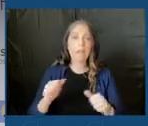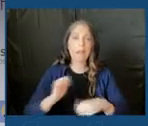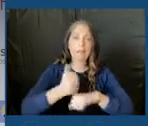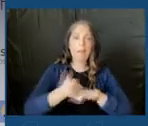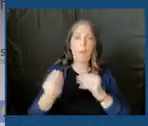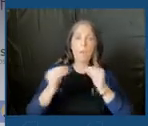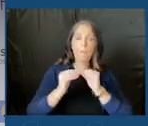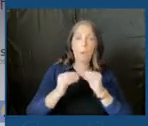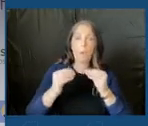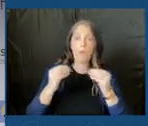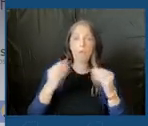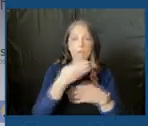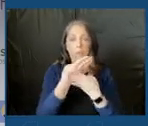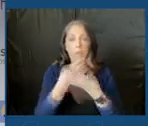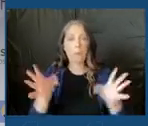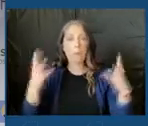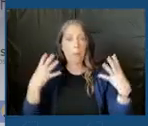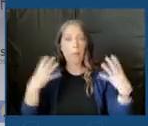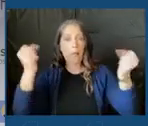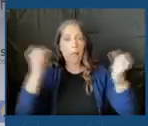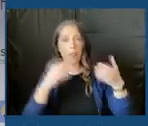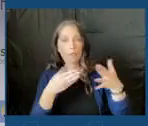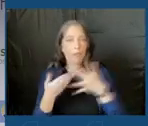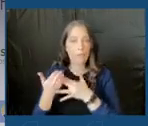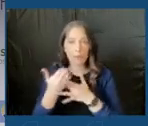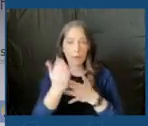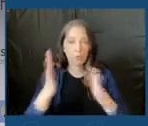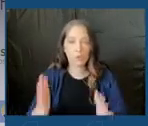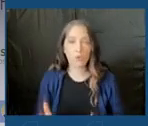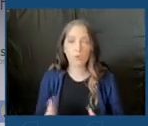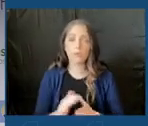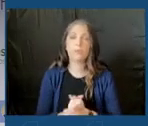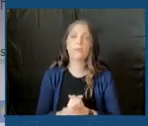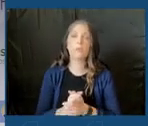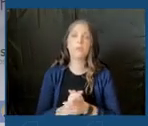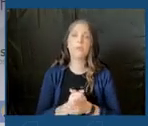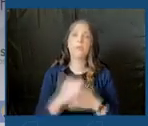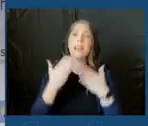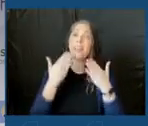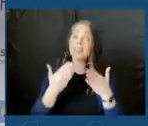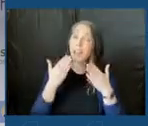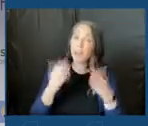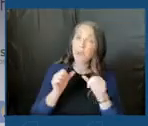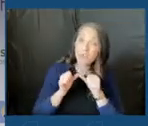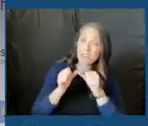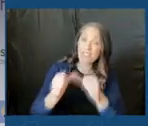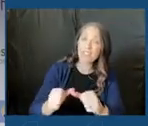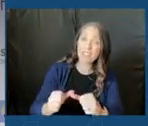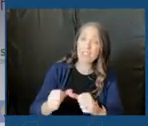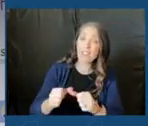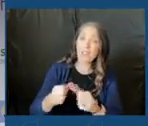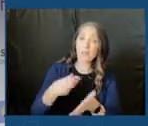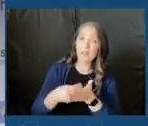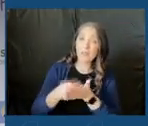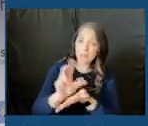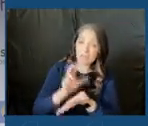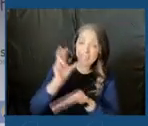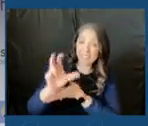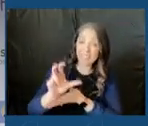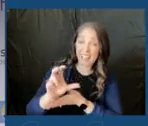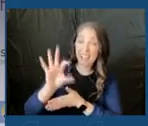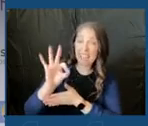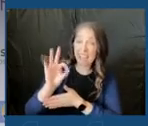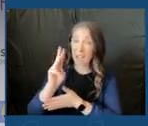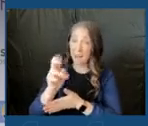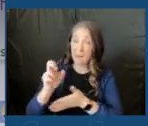many of whom are represented here today. Thanks to a continued and very generous investment of nearly $9 million in total